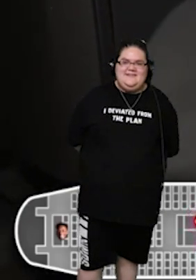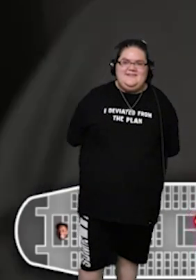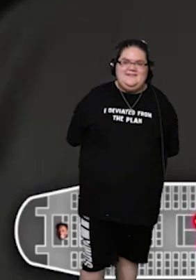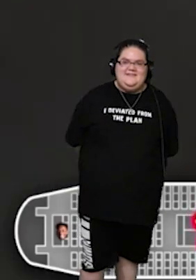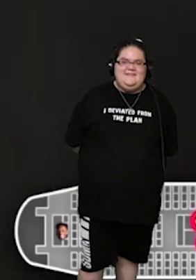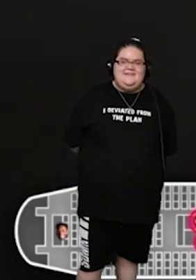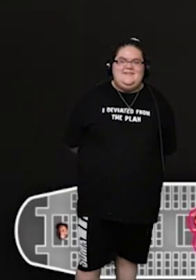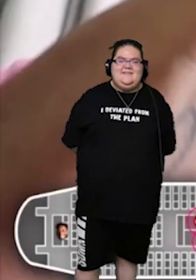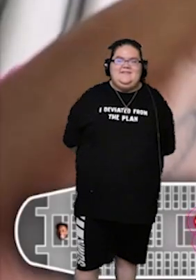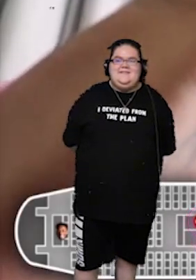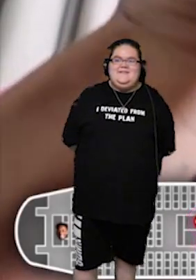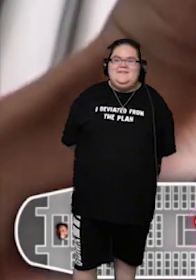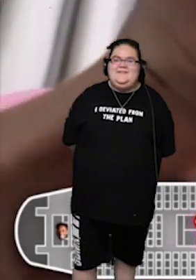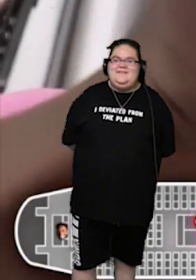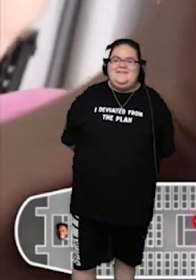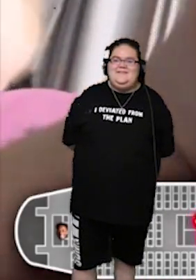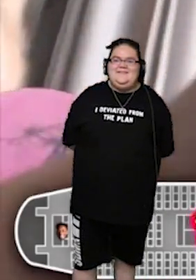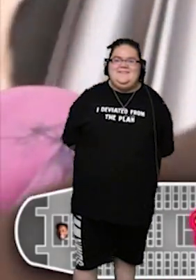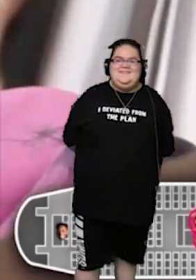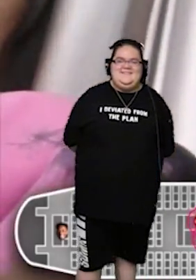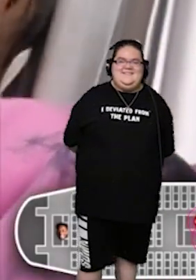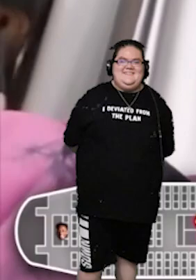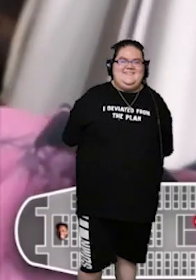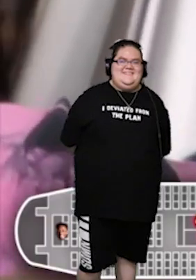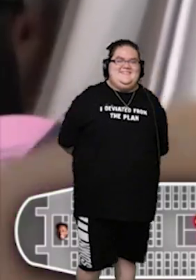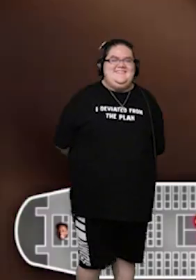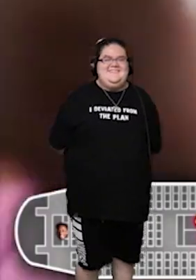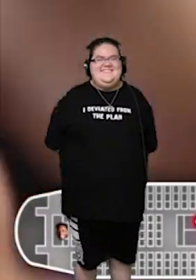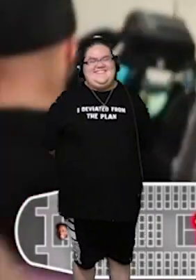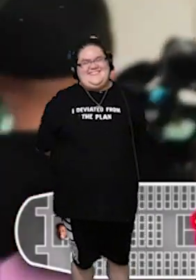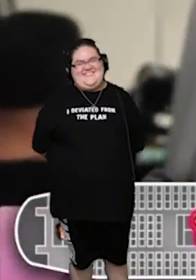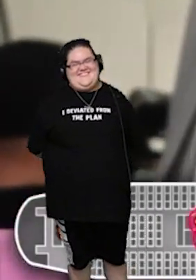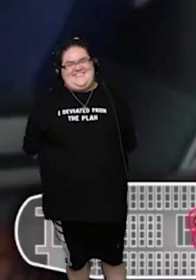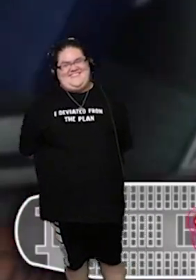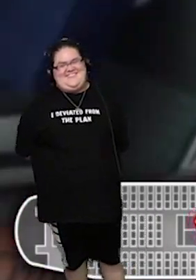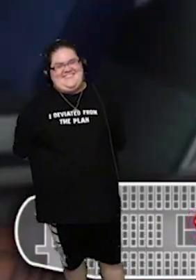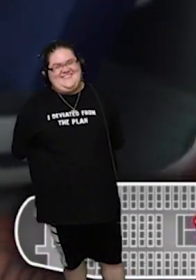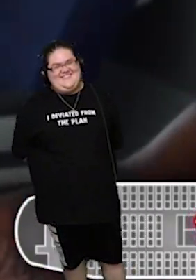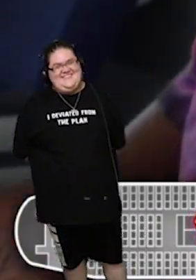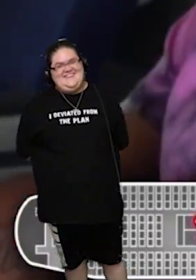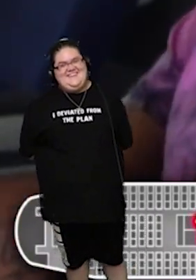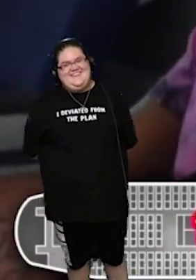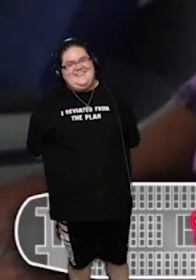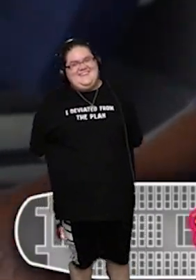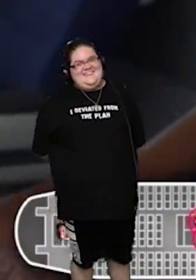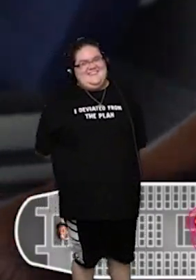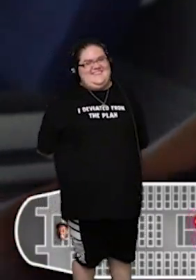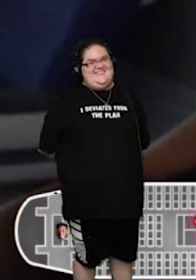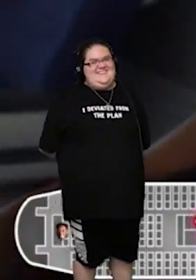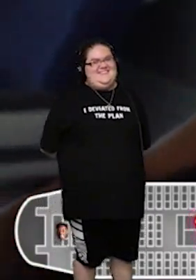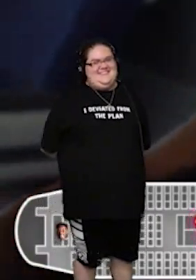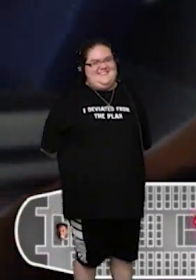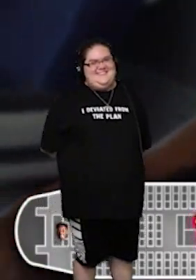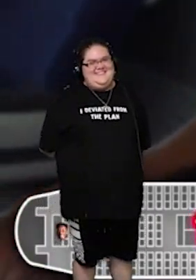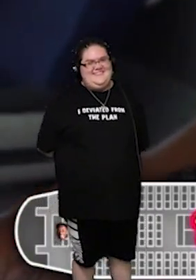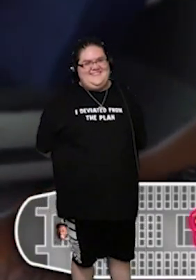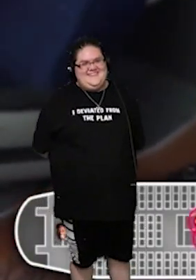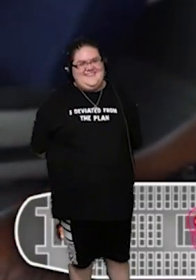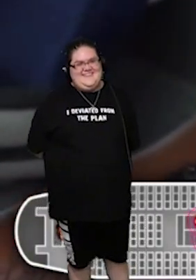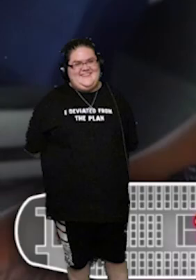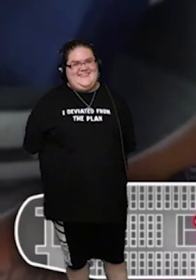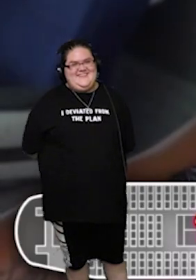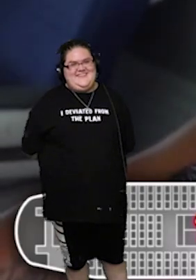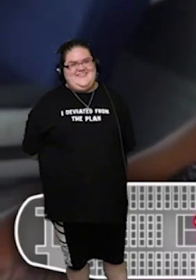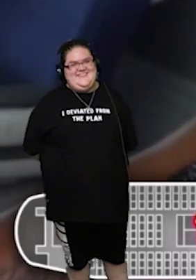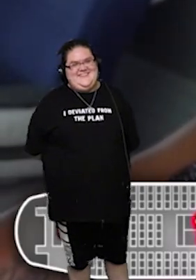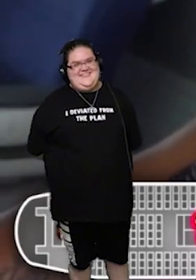No, you'll be able to get in there either. Oh, we banged it. Yo, it worked. Okay. Jesus, wow. Look at us. I